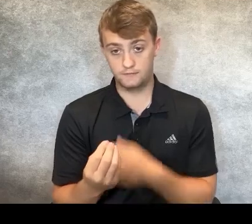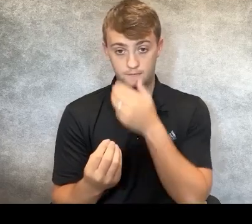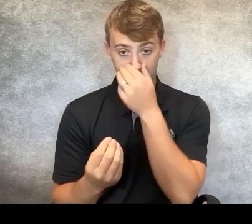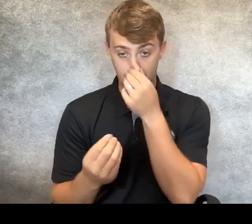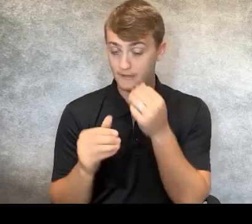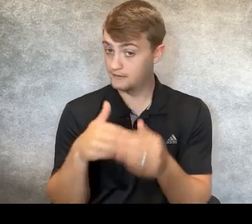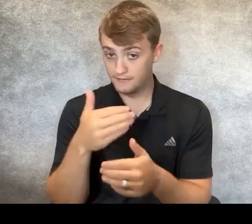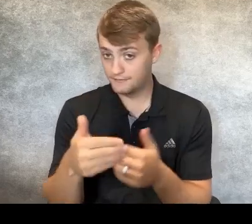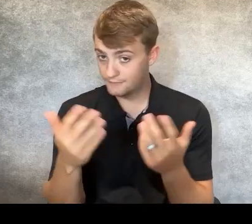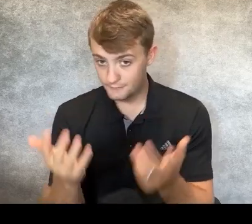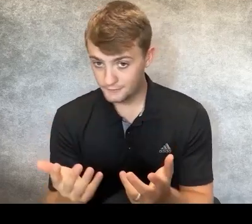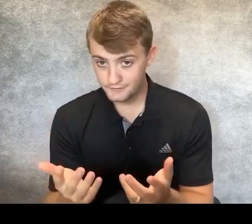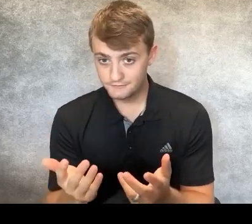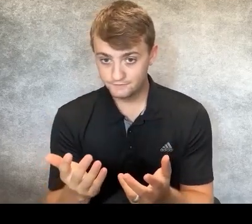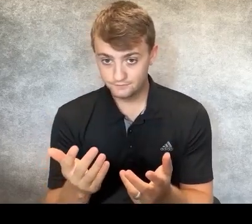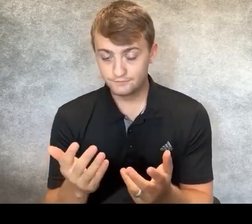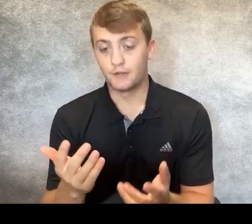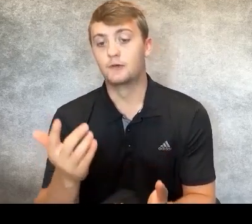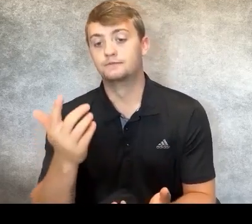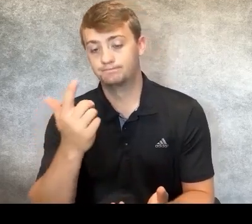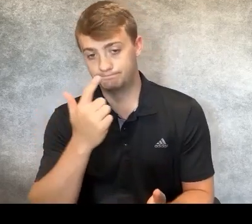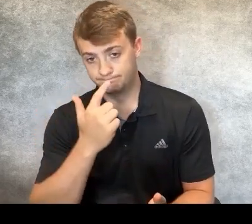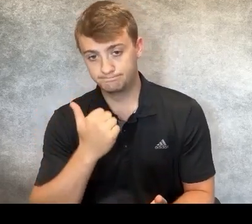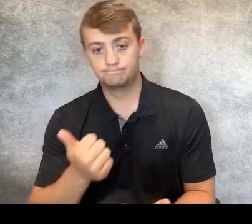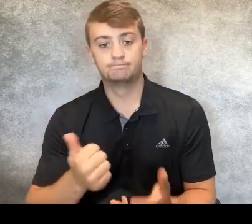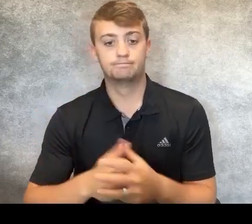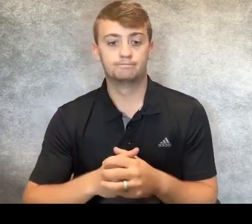white. What comes next in the pattern?